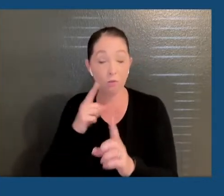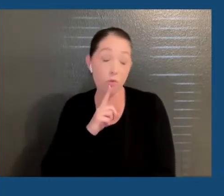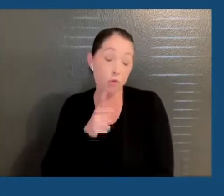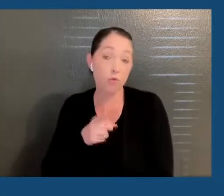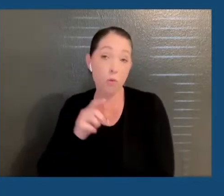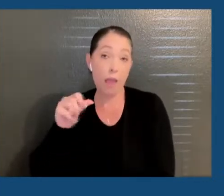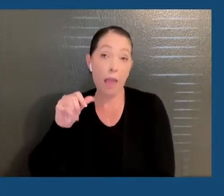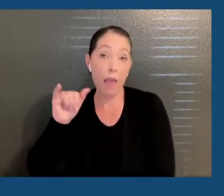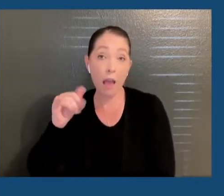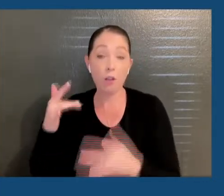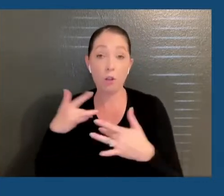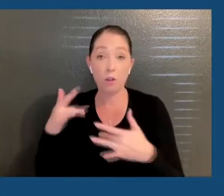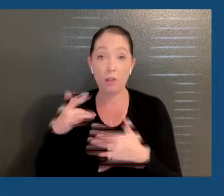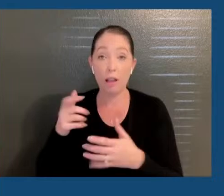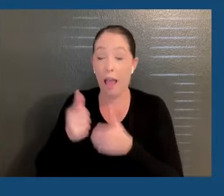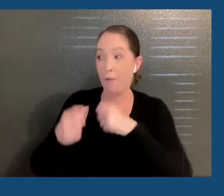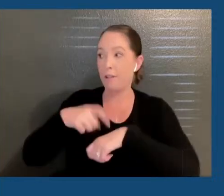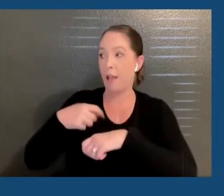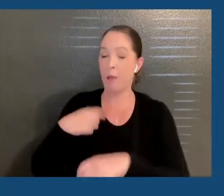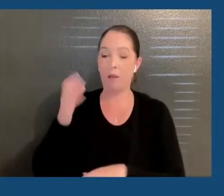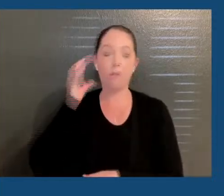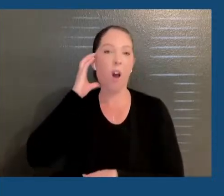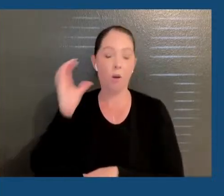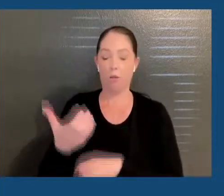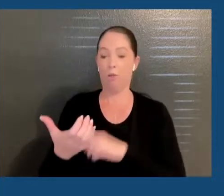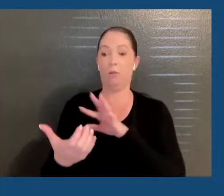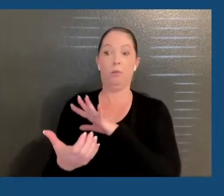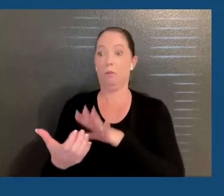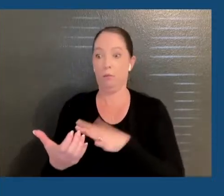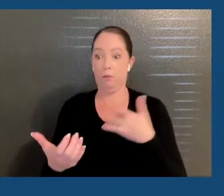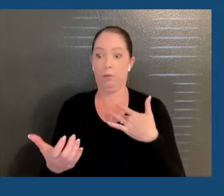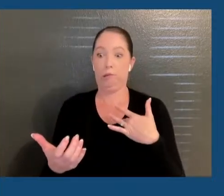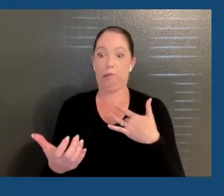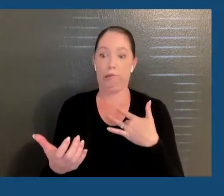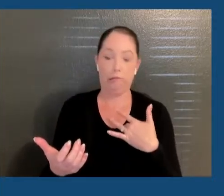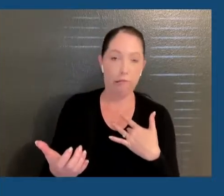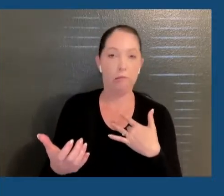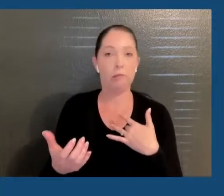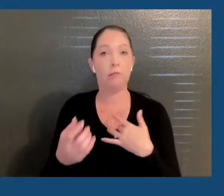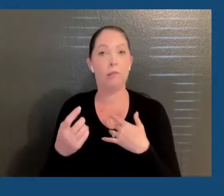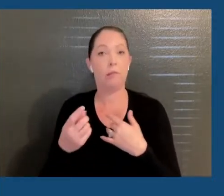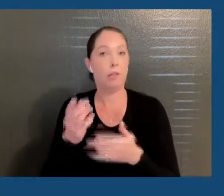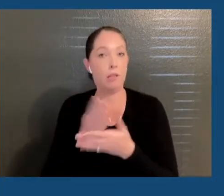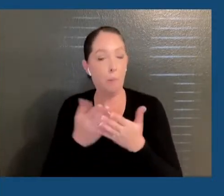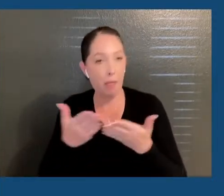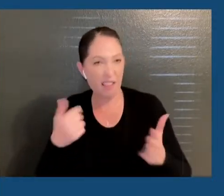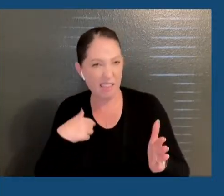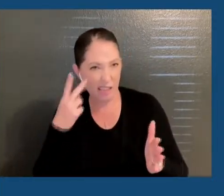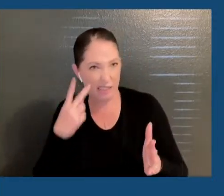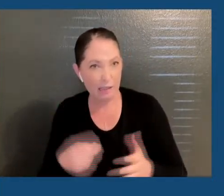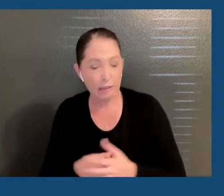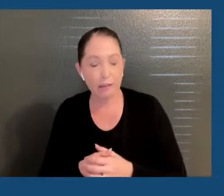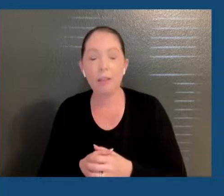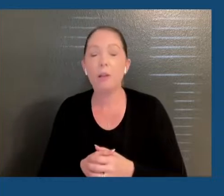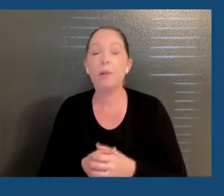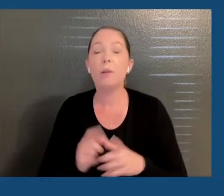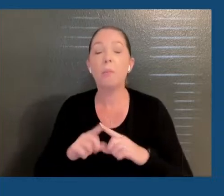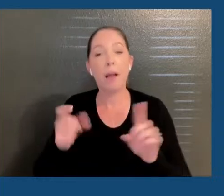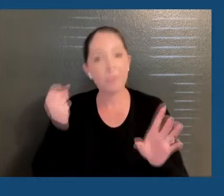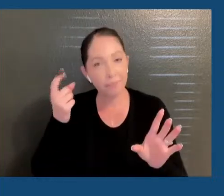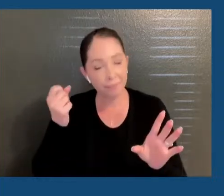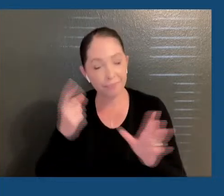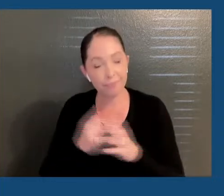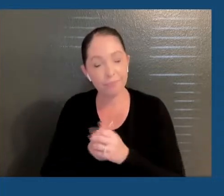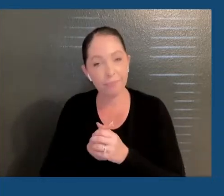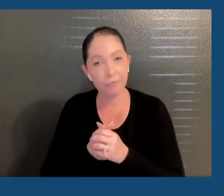at my phone, I get concerned sometimes when I see some of the things, especially on X. But the truth of the matter is, we